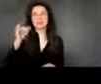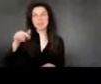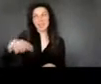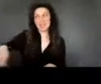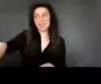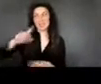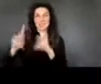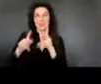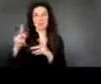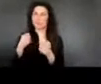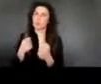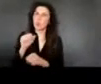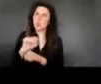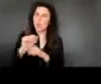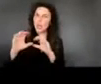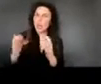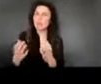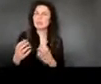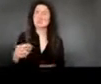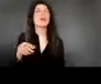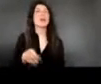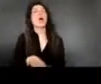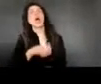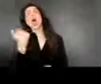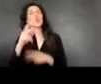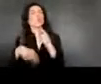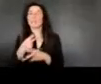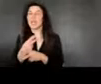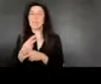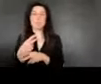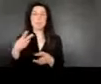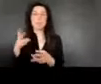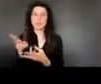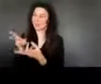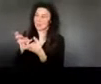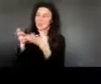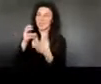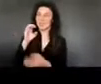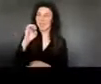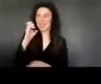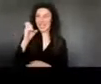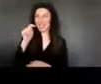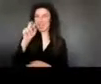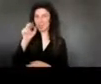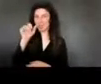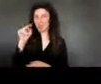So yeah, and then finally there is another form of extraction, which I mentioned kind of towards the end of the